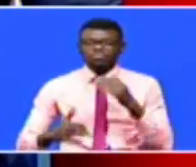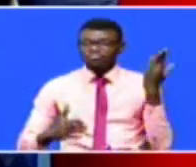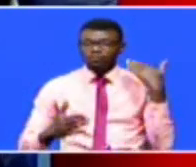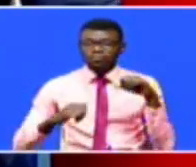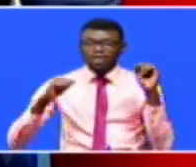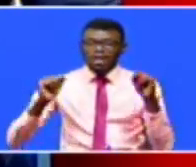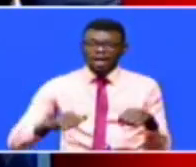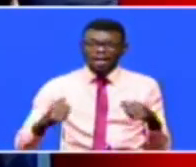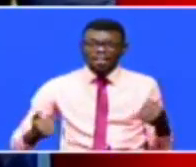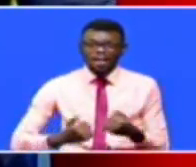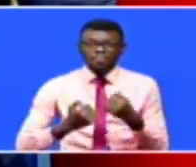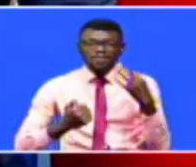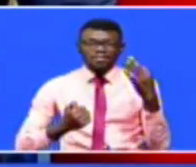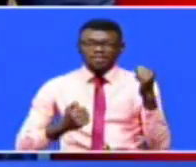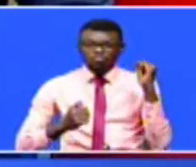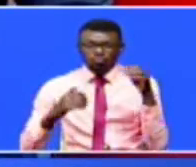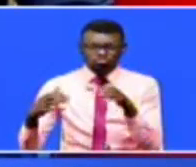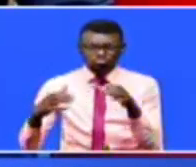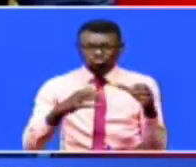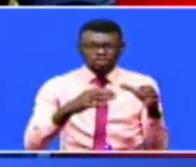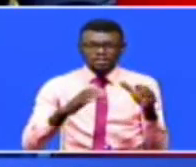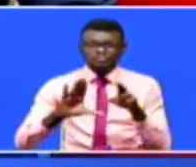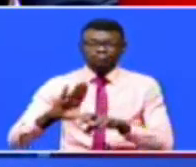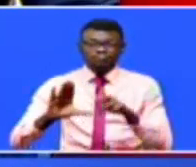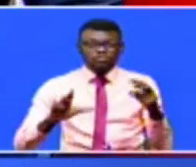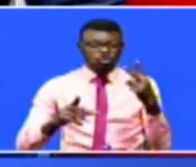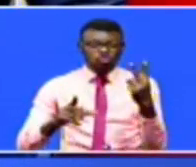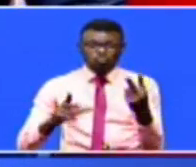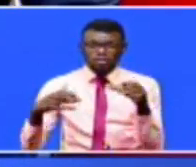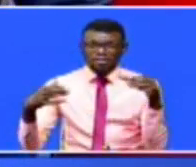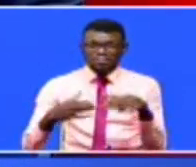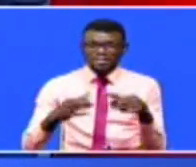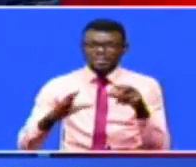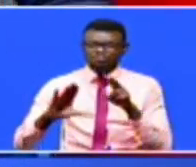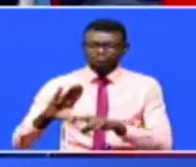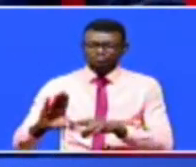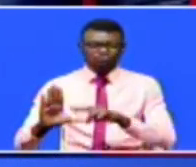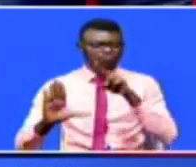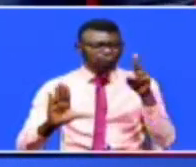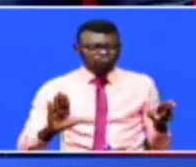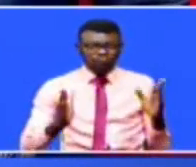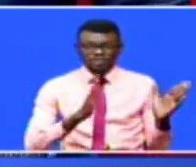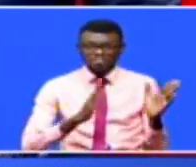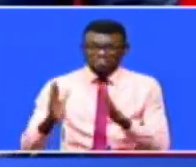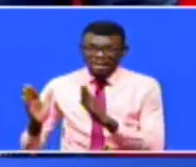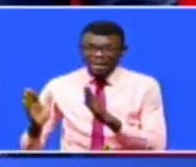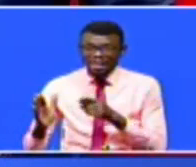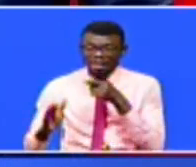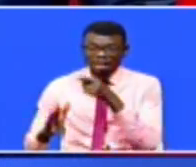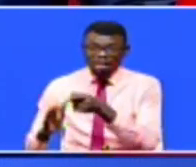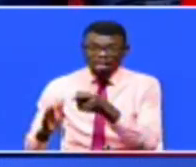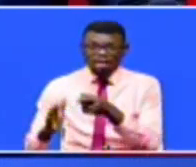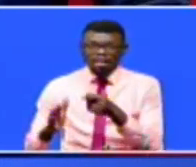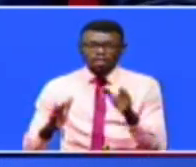if three political parties exit, and two parties have already declared intention to quit the coalition. Could this move